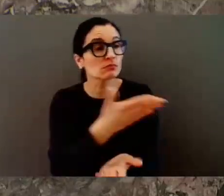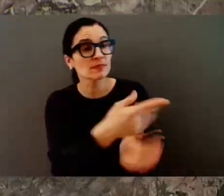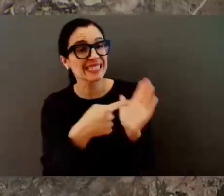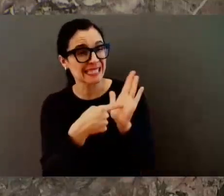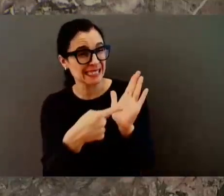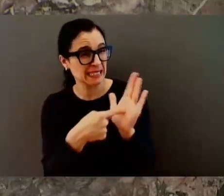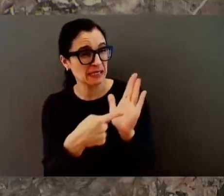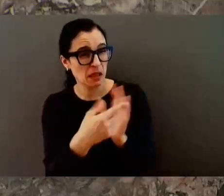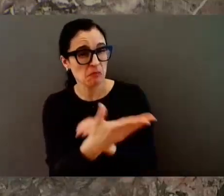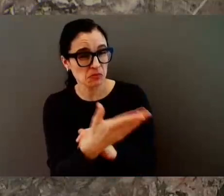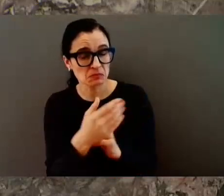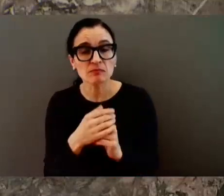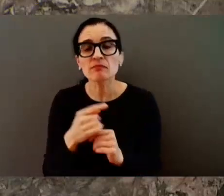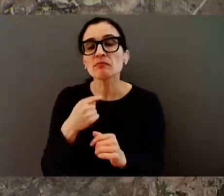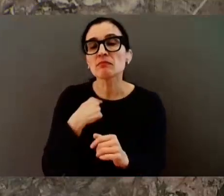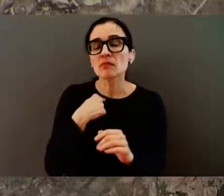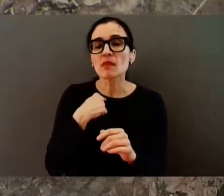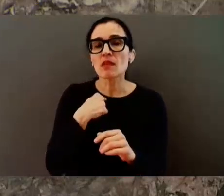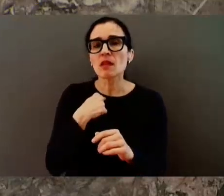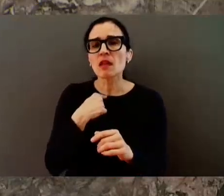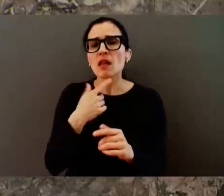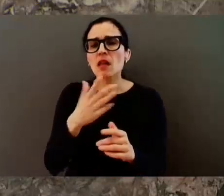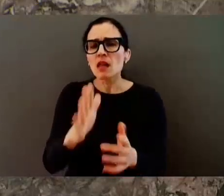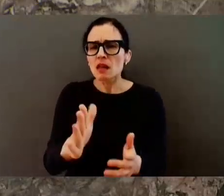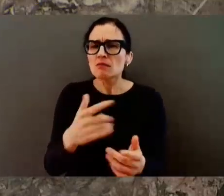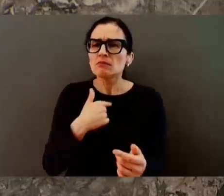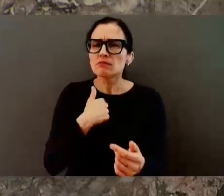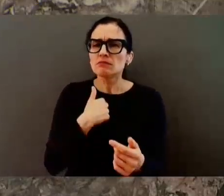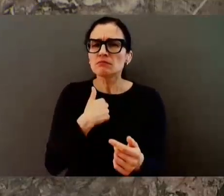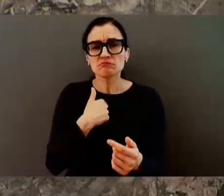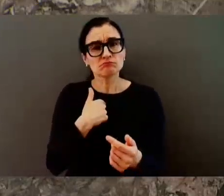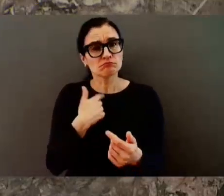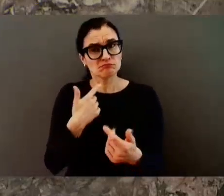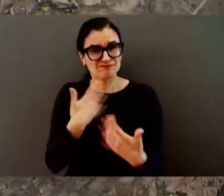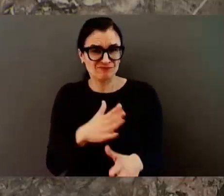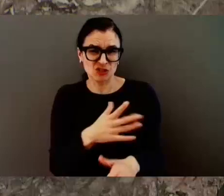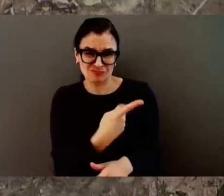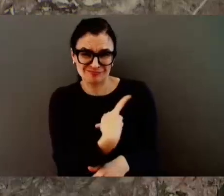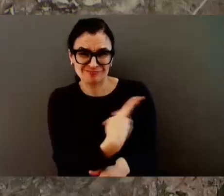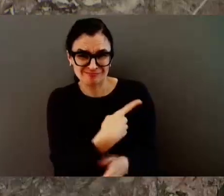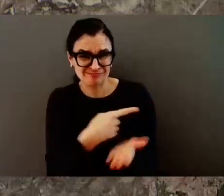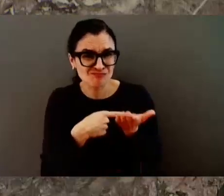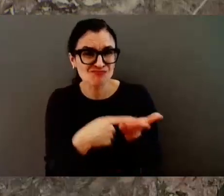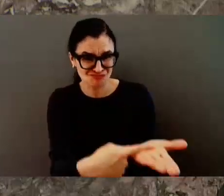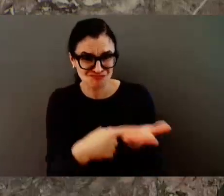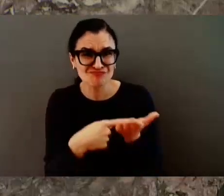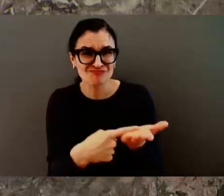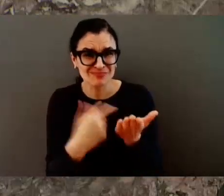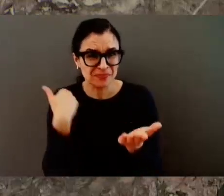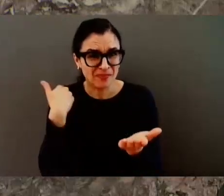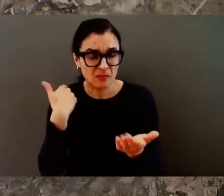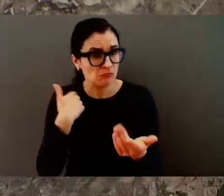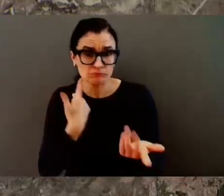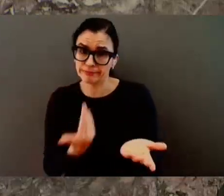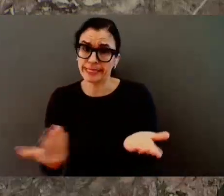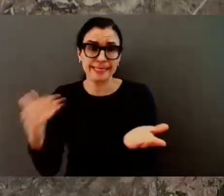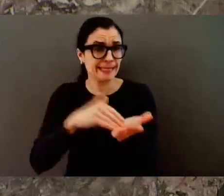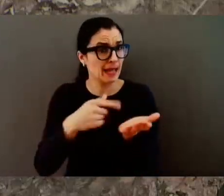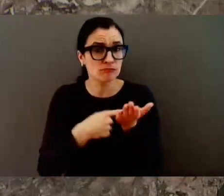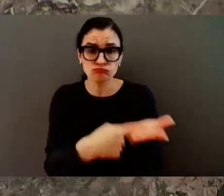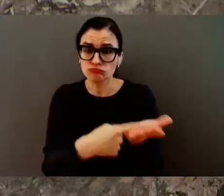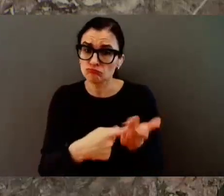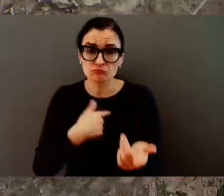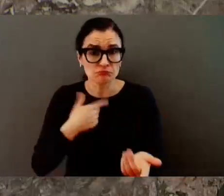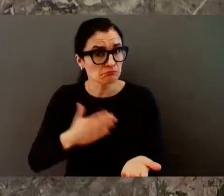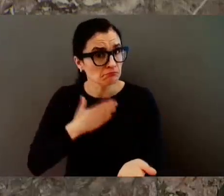As I said, Mr. Speaker, I've had the chance to talk to the member about this before, and I will gladly take up the opportunity to talk to him specifically again and encourage any